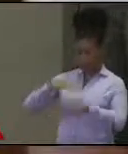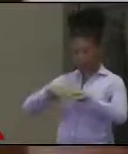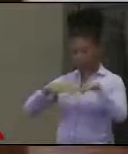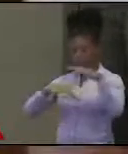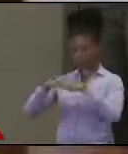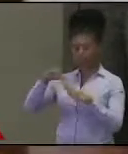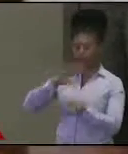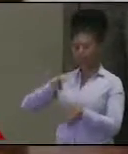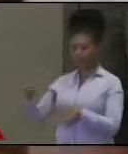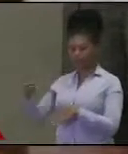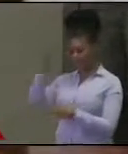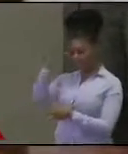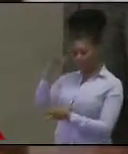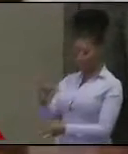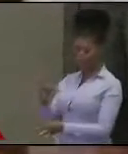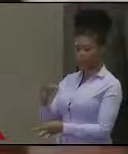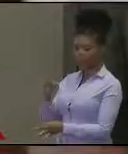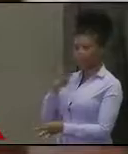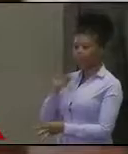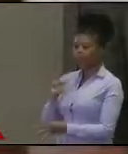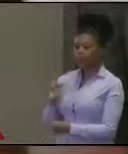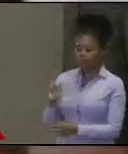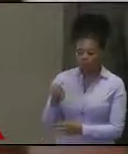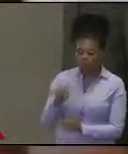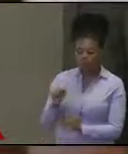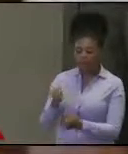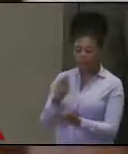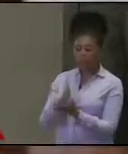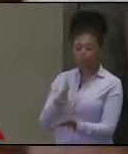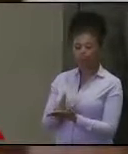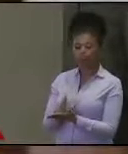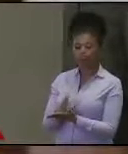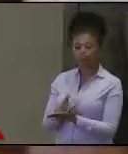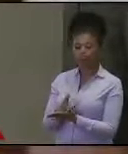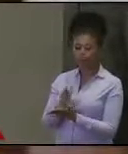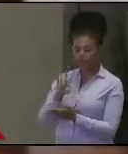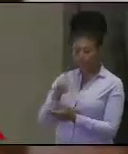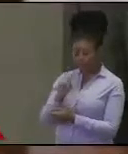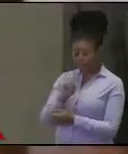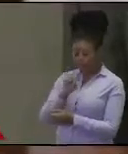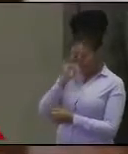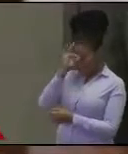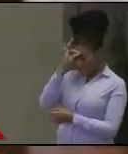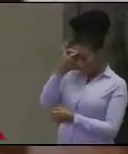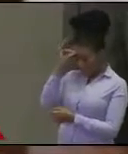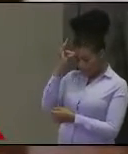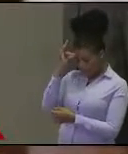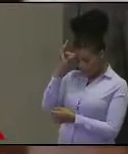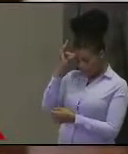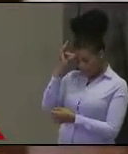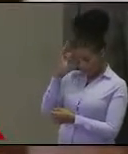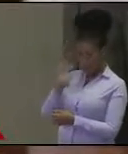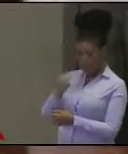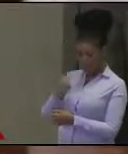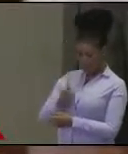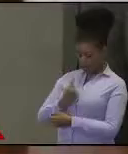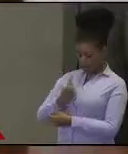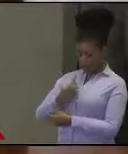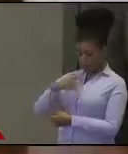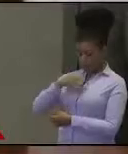decisions. All of you, please make sure that you take a minute, a moment, iba nomzuzu